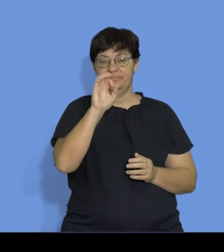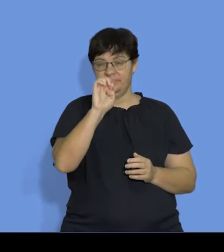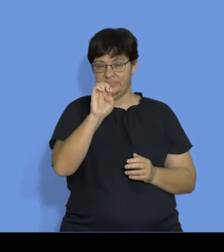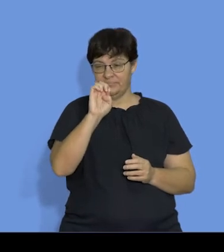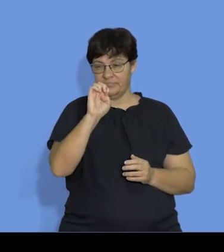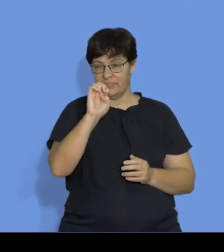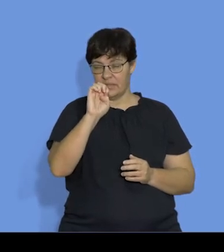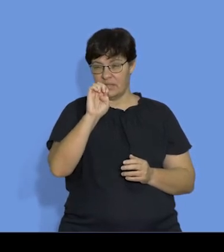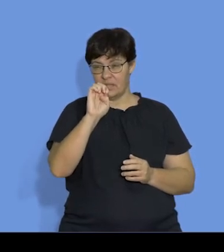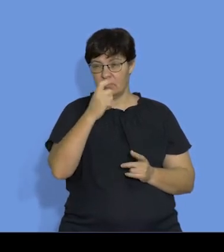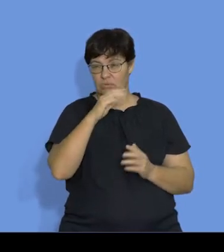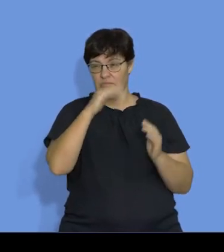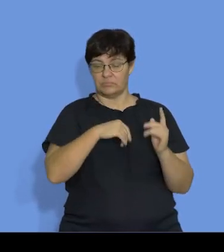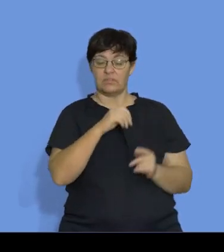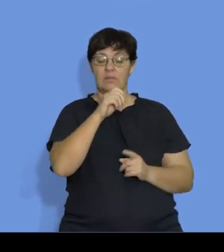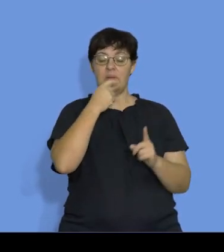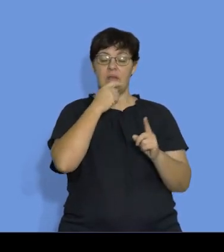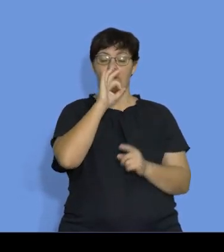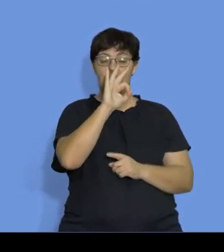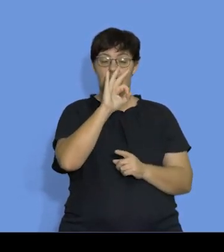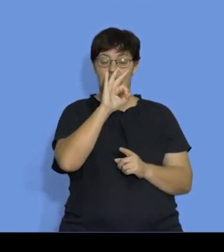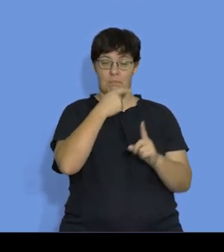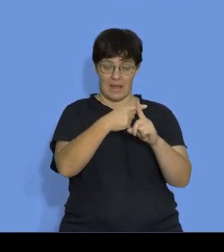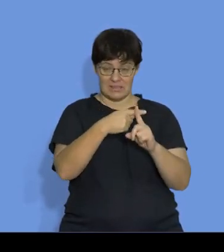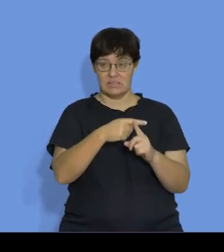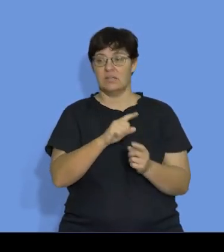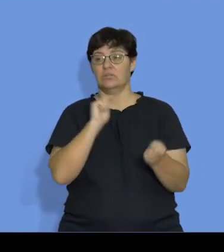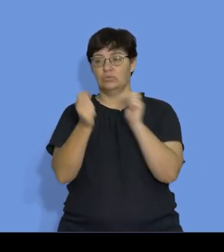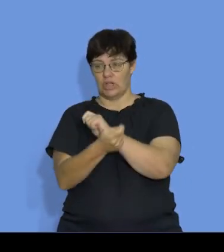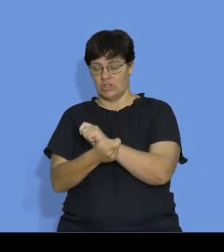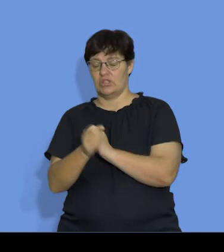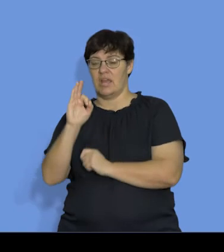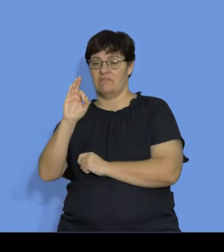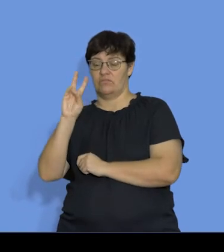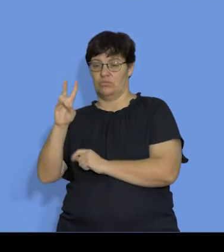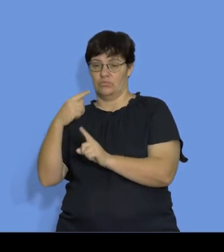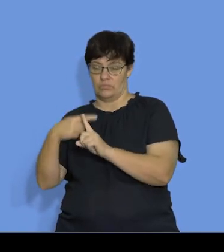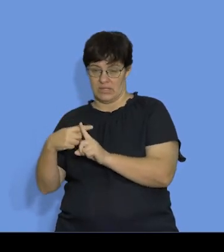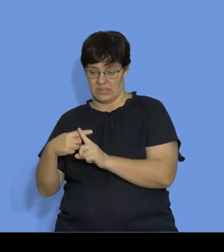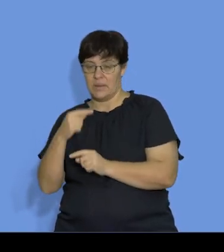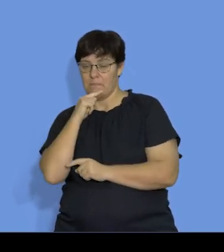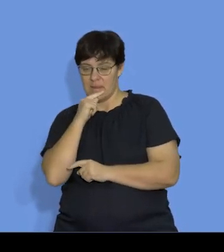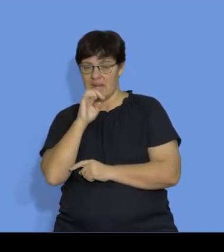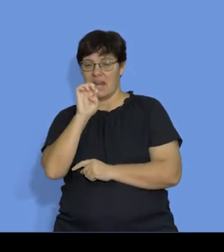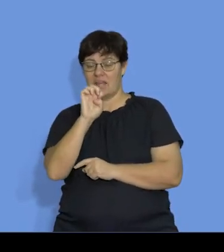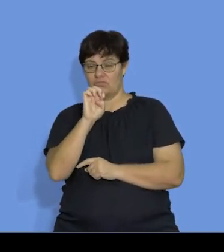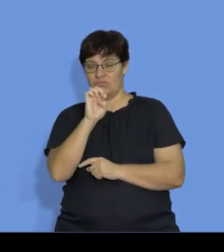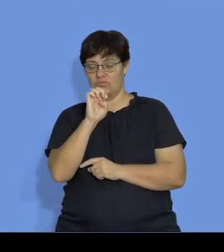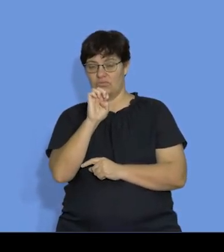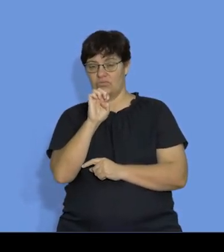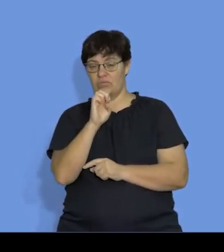changed from plus 3 to plus 2. It means it gained electrons. Hence, it can be explained with